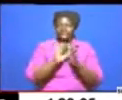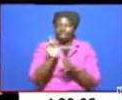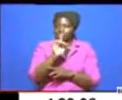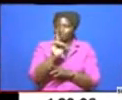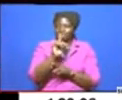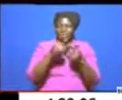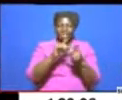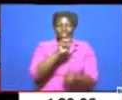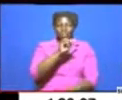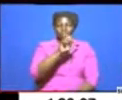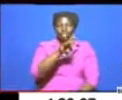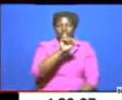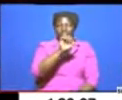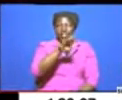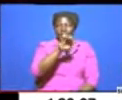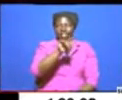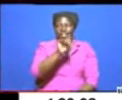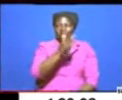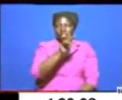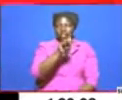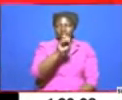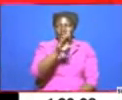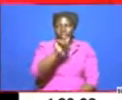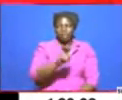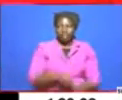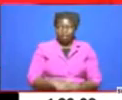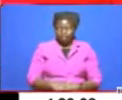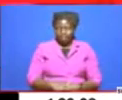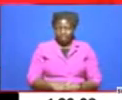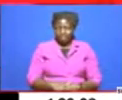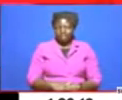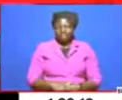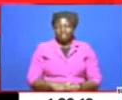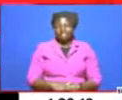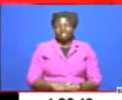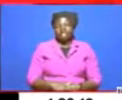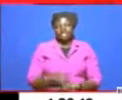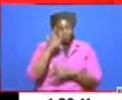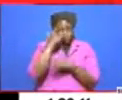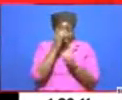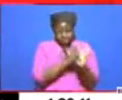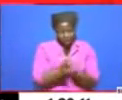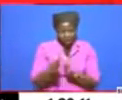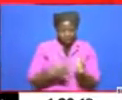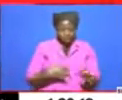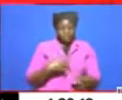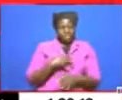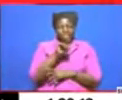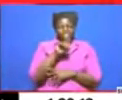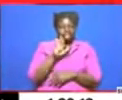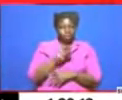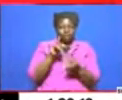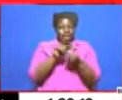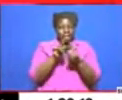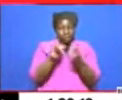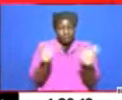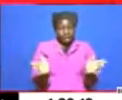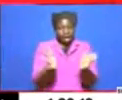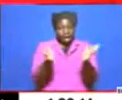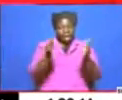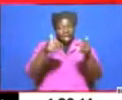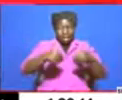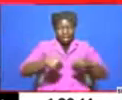the Department for Gender, for organizing visits to these women and encouraging younger women to